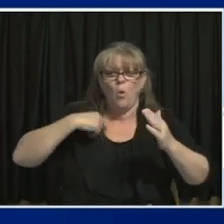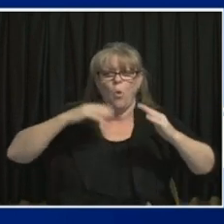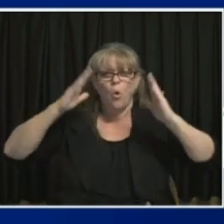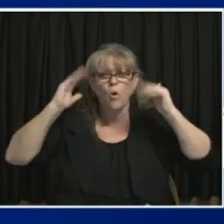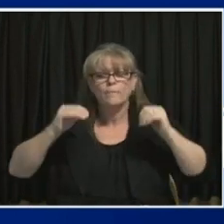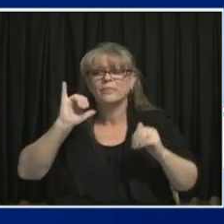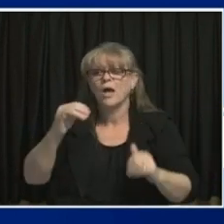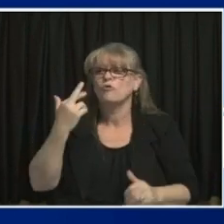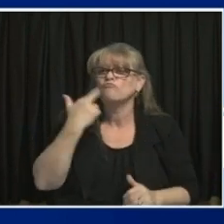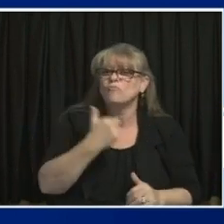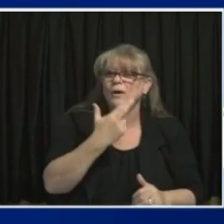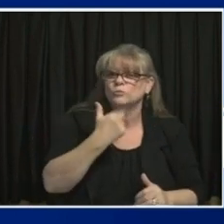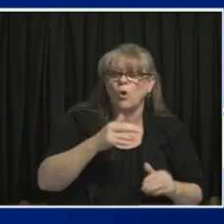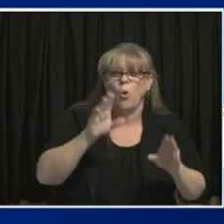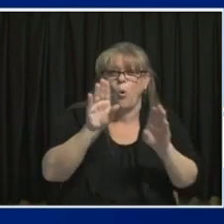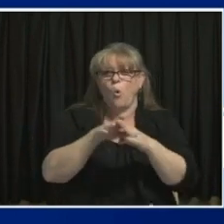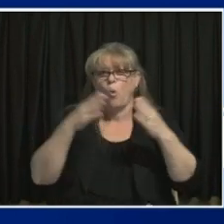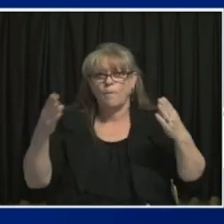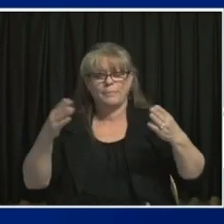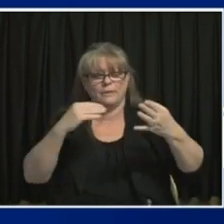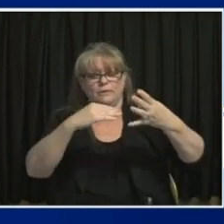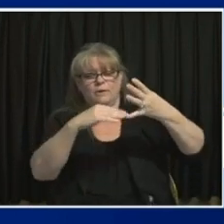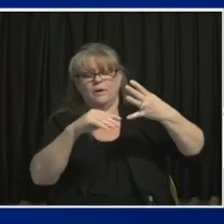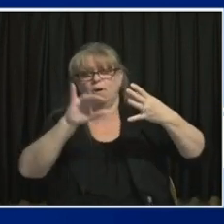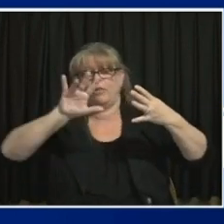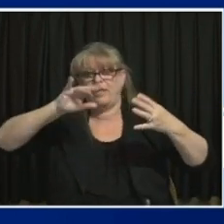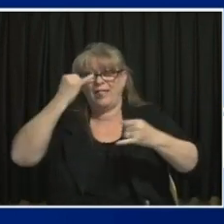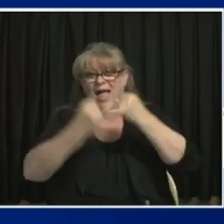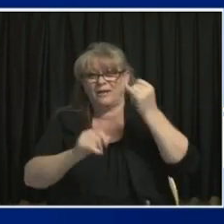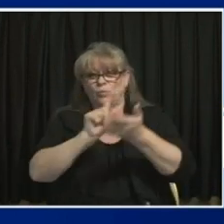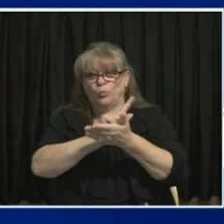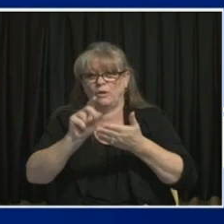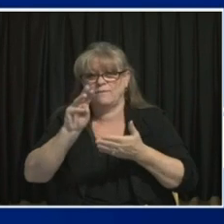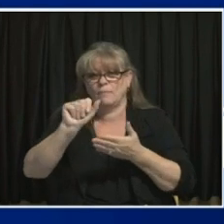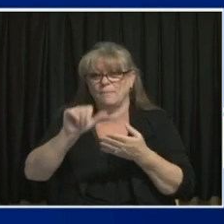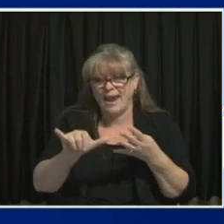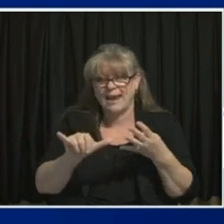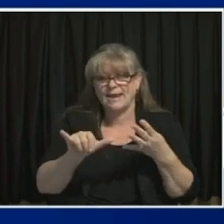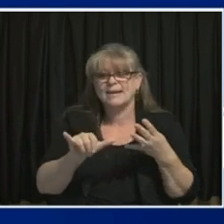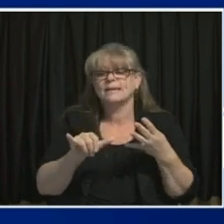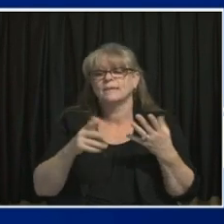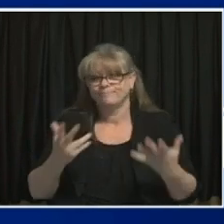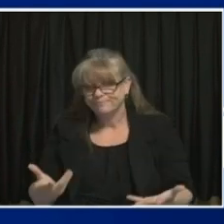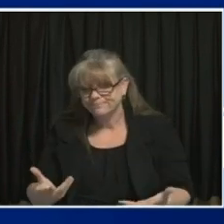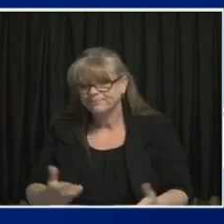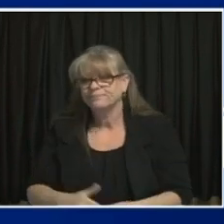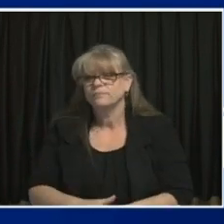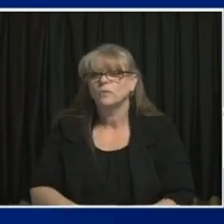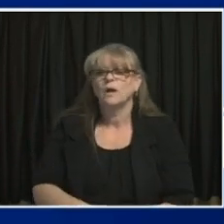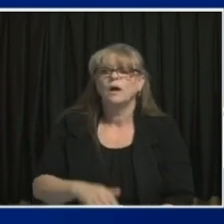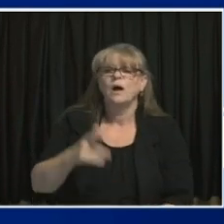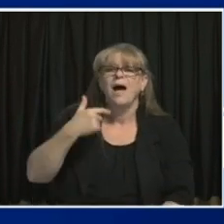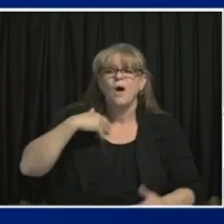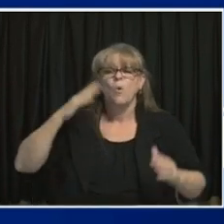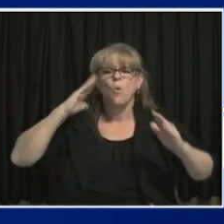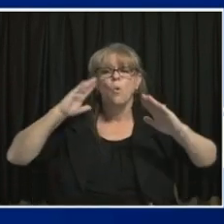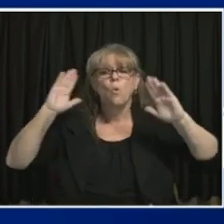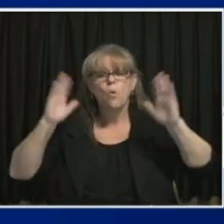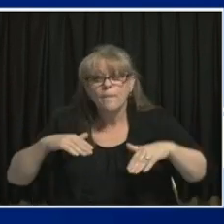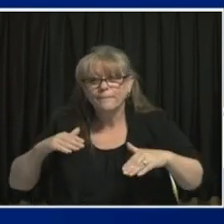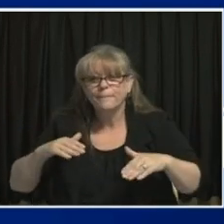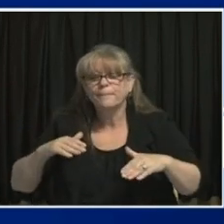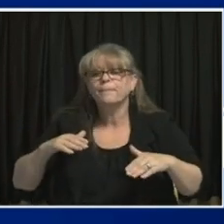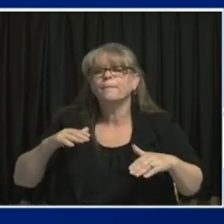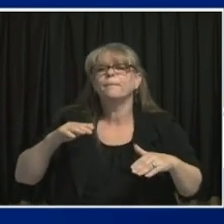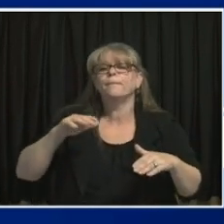still hope that. We'll have the data to show that. And we hope that those last few days in May, that there's a way to do that in more than just a few areas in the state that have it now or will be getting